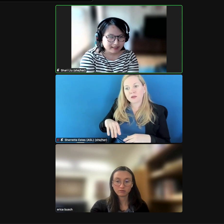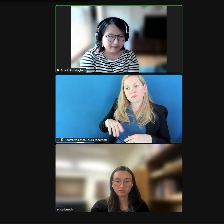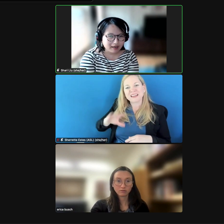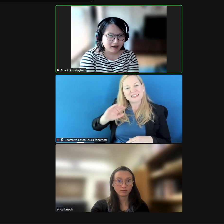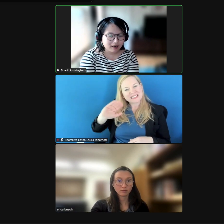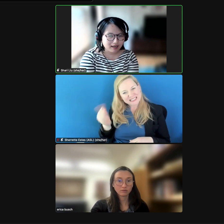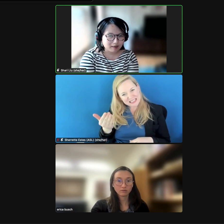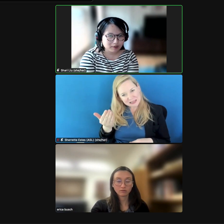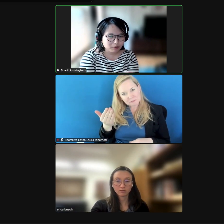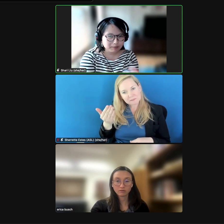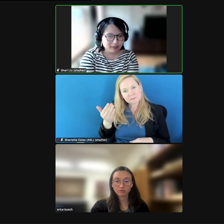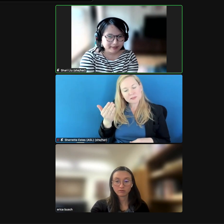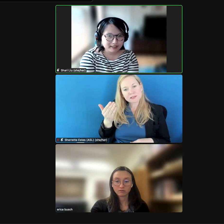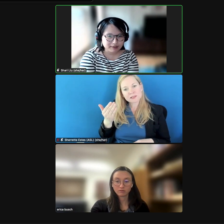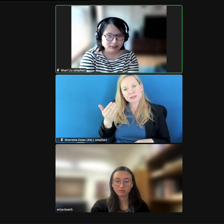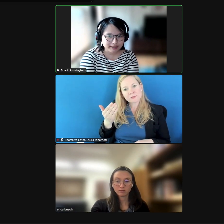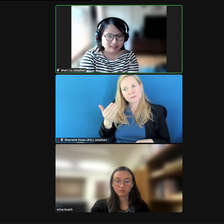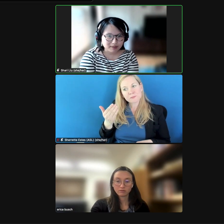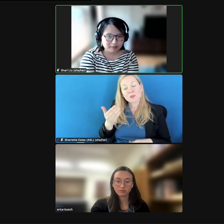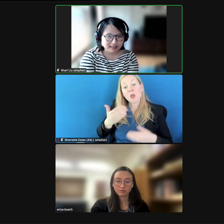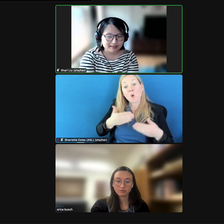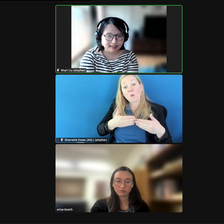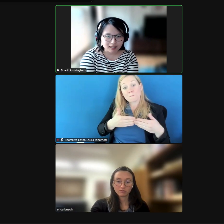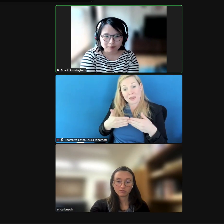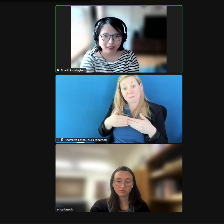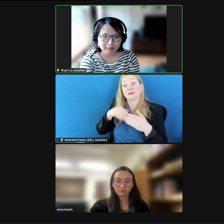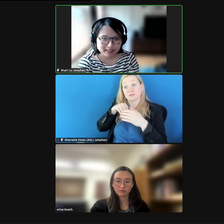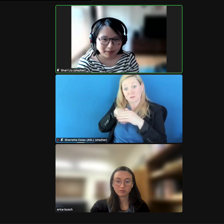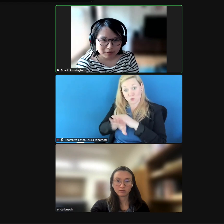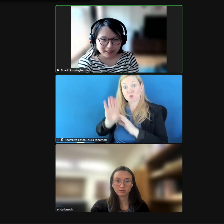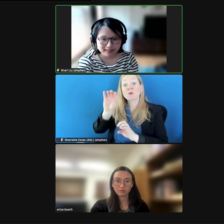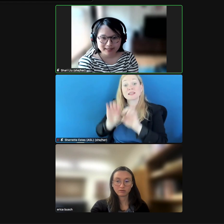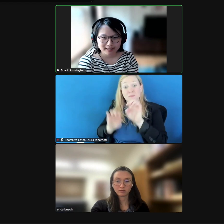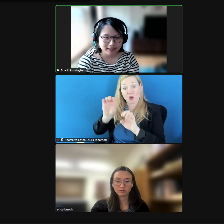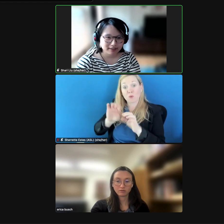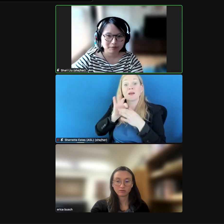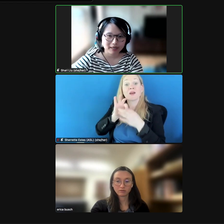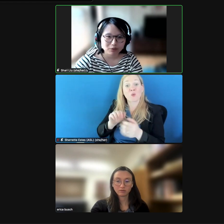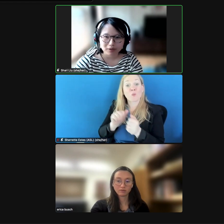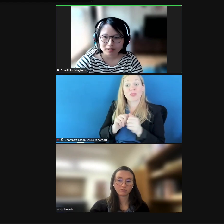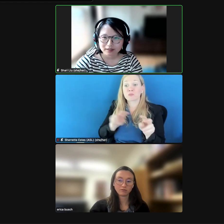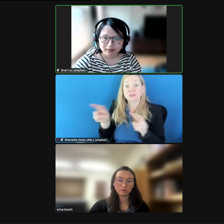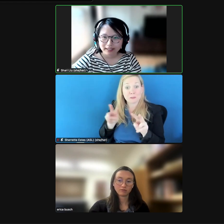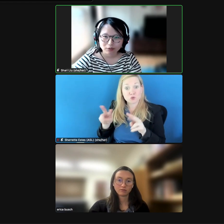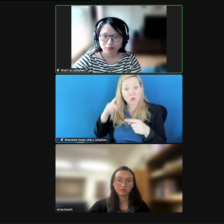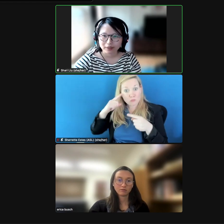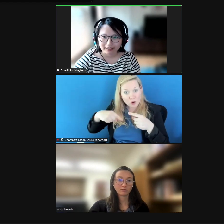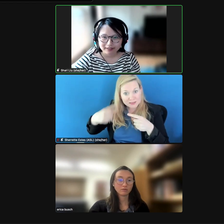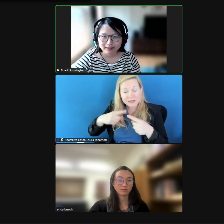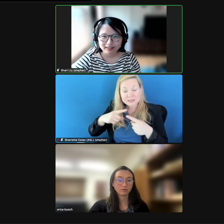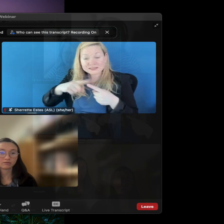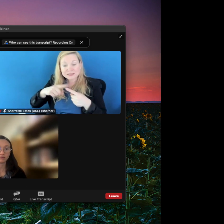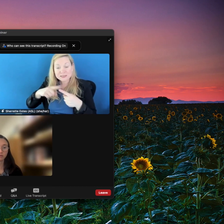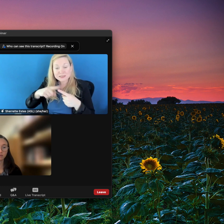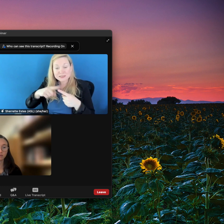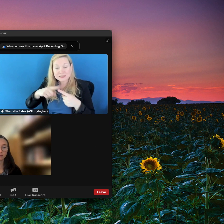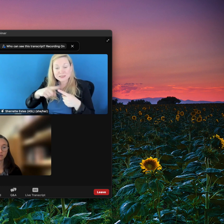like when babies go into an experiment that's like about perceptual processing or about word learning or